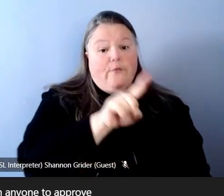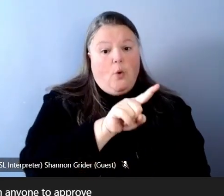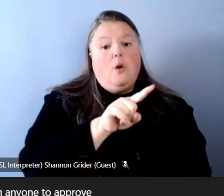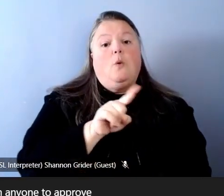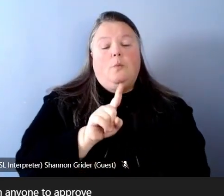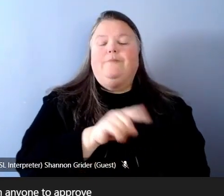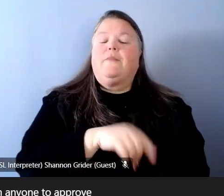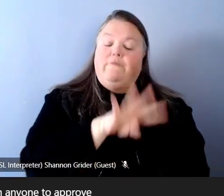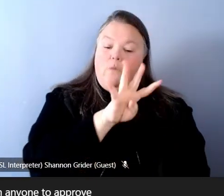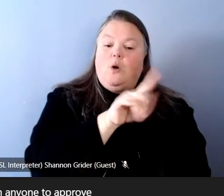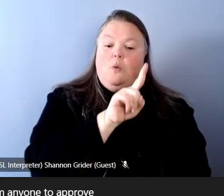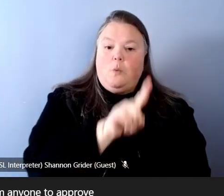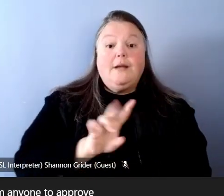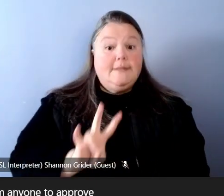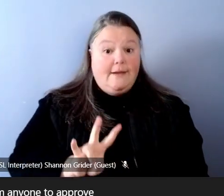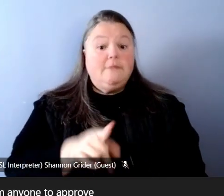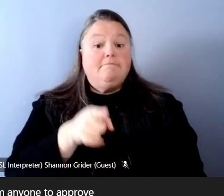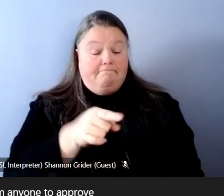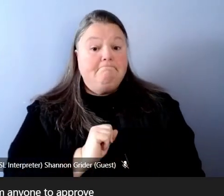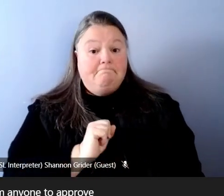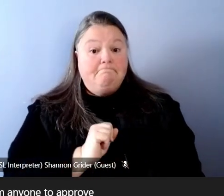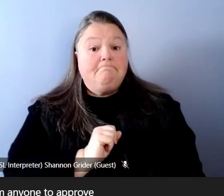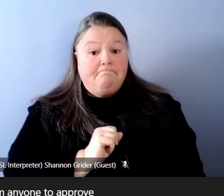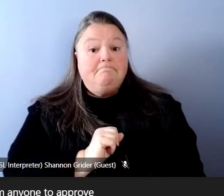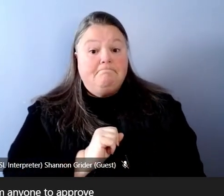the finalists?